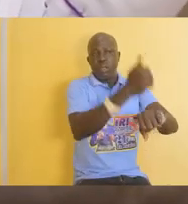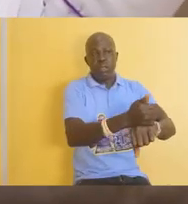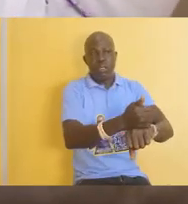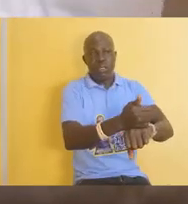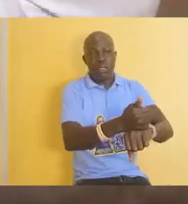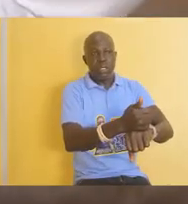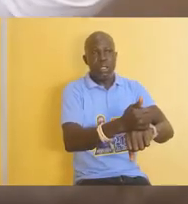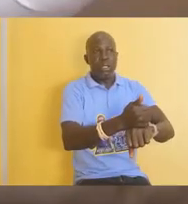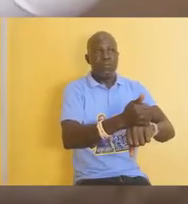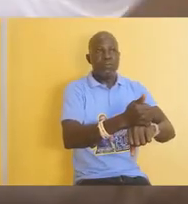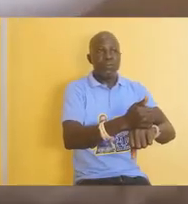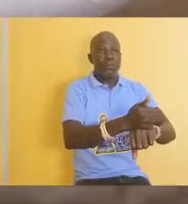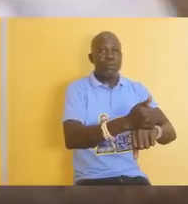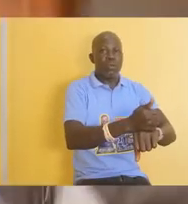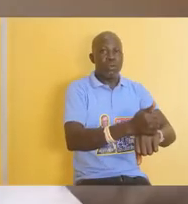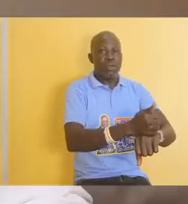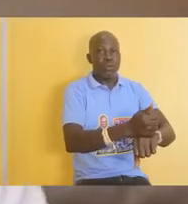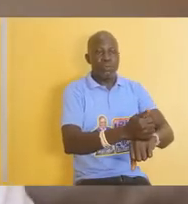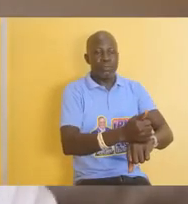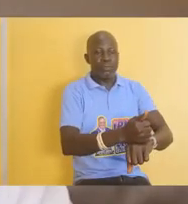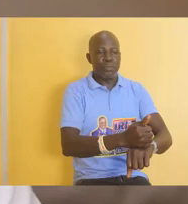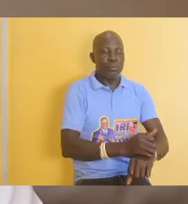ya go satan le ejo ya